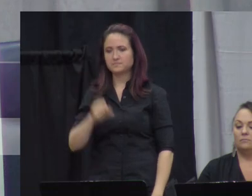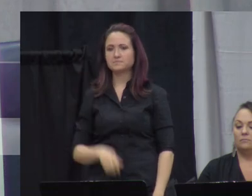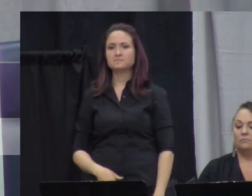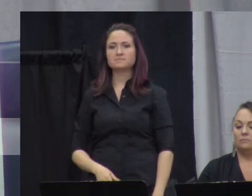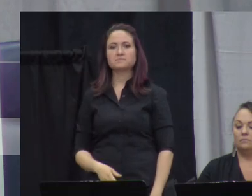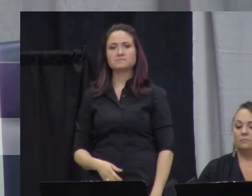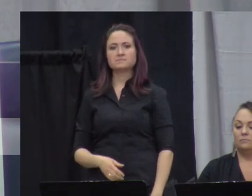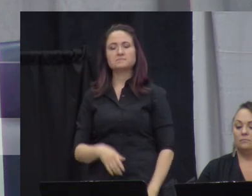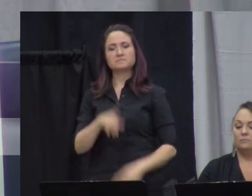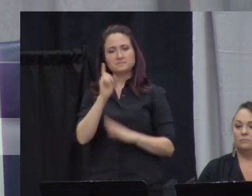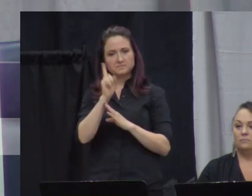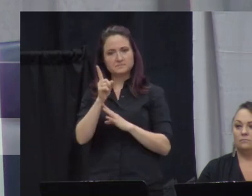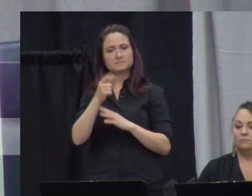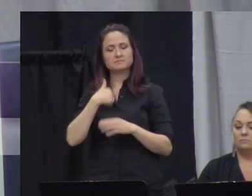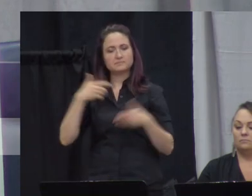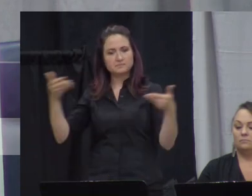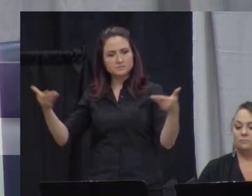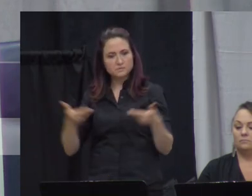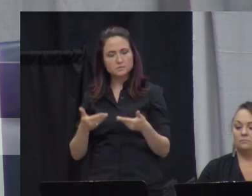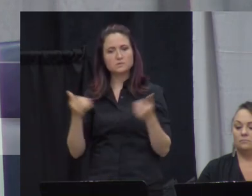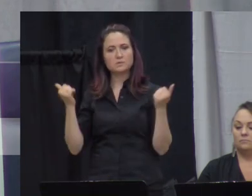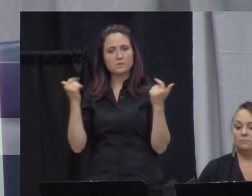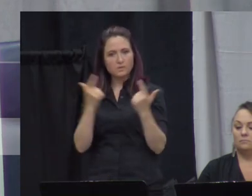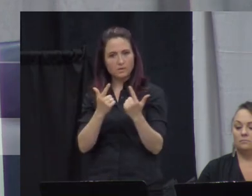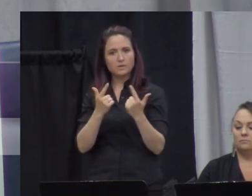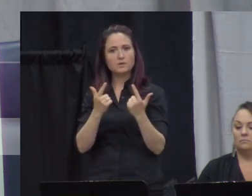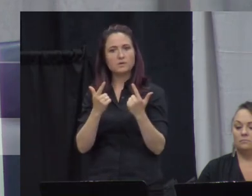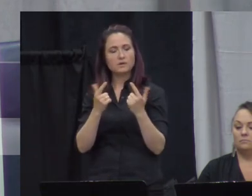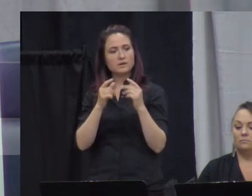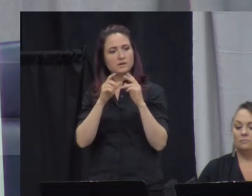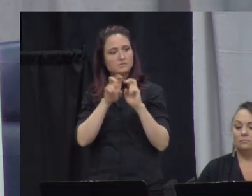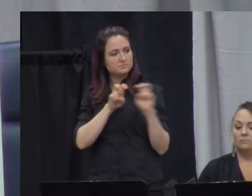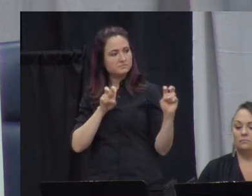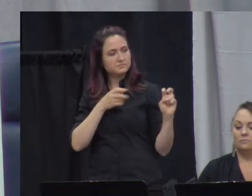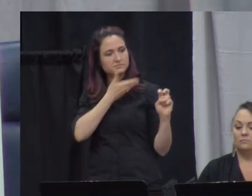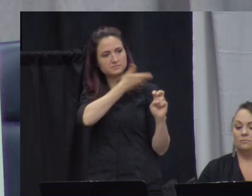allow me to introduce everyone who is accompanying me today.